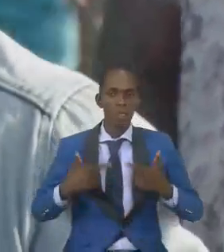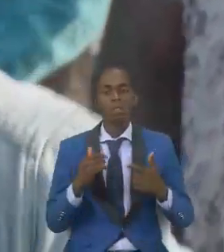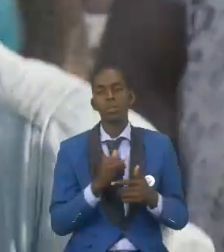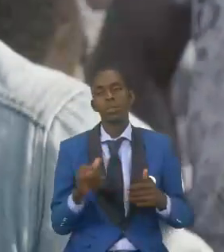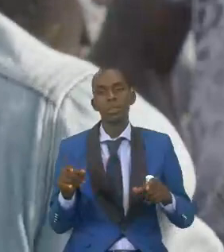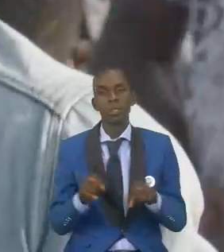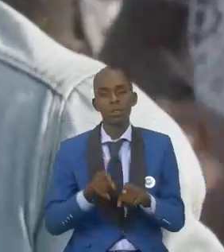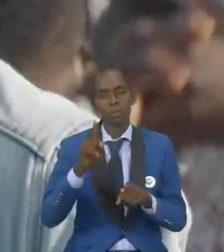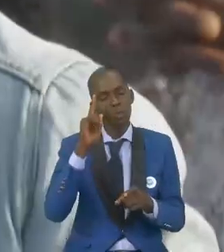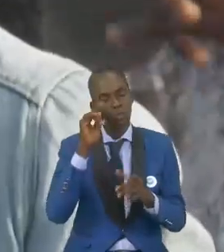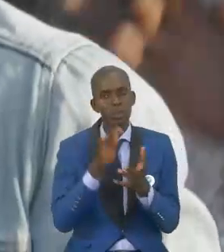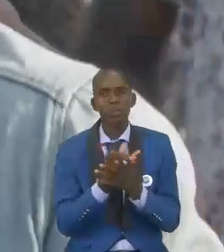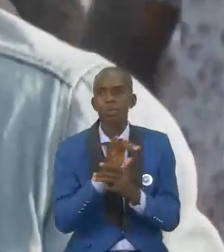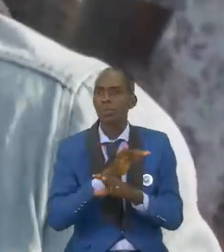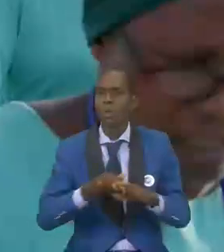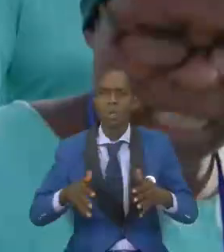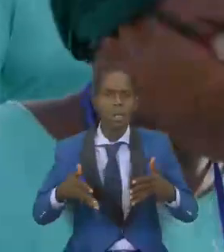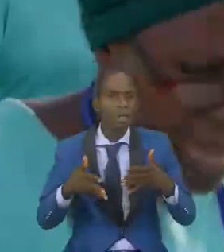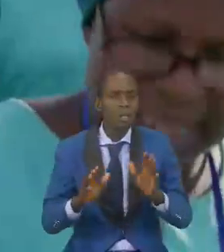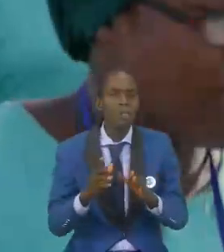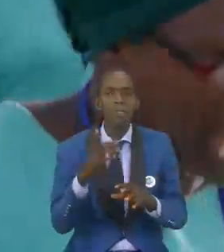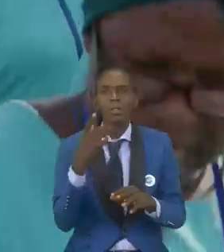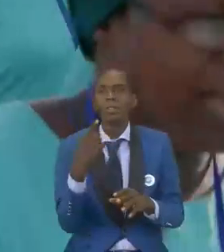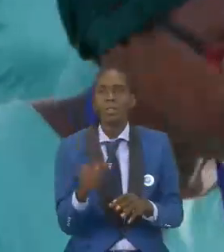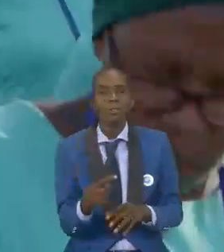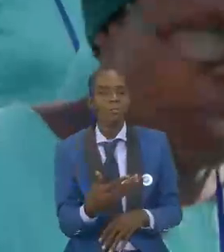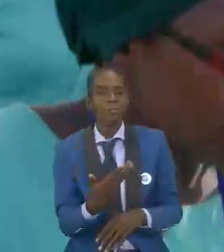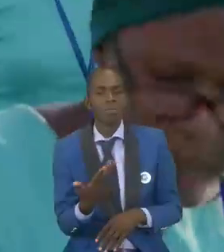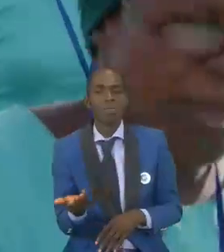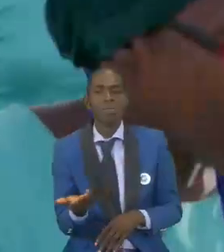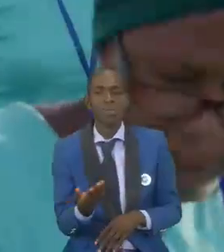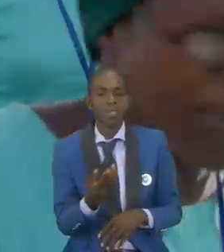Don't allow a mere